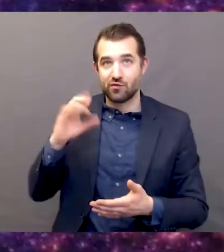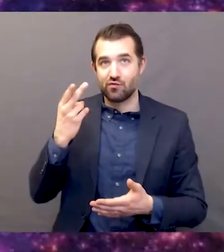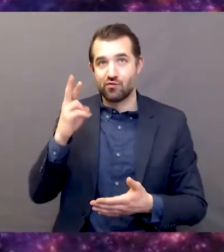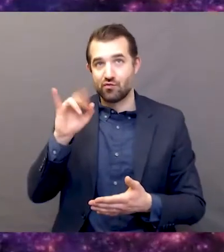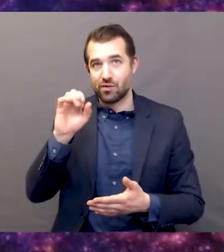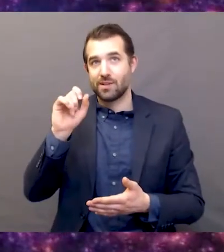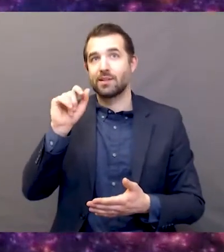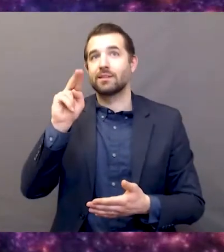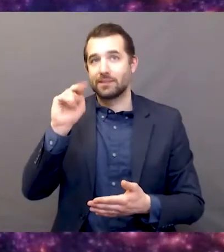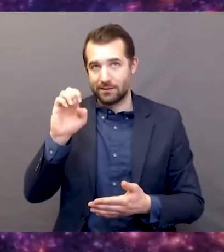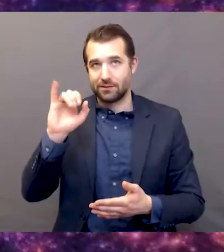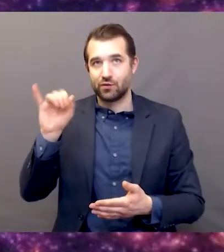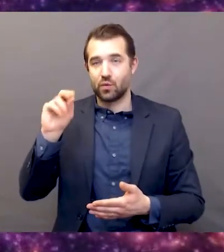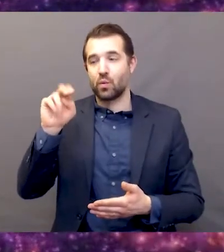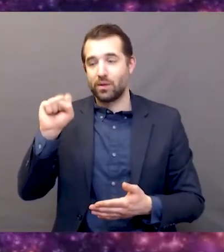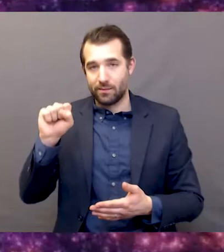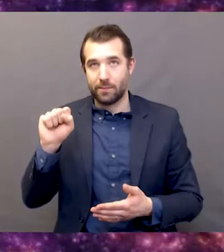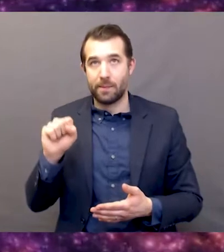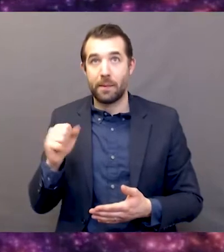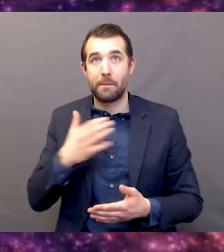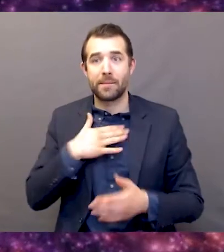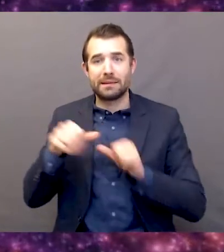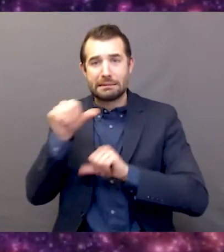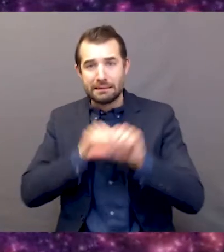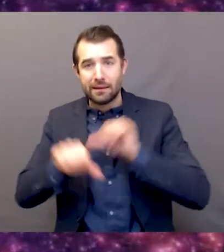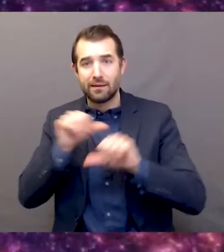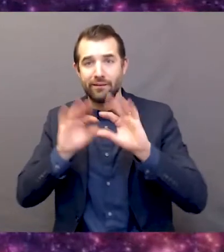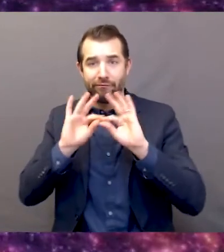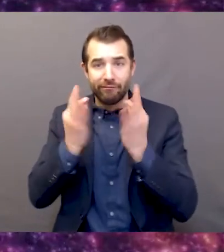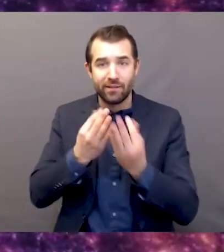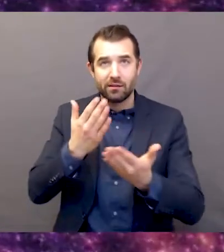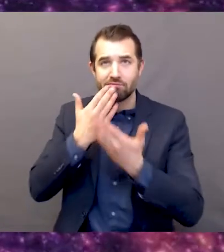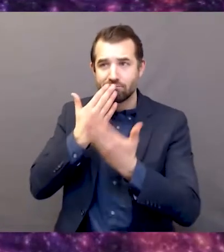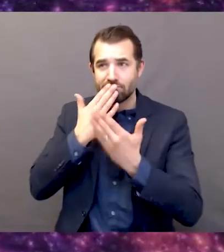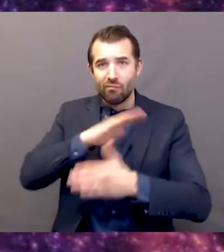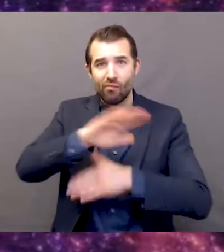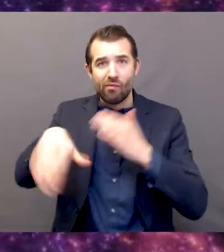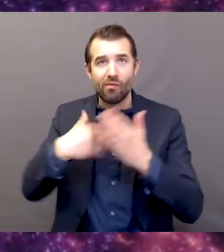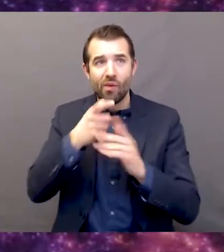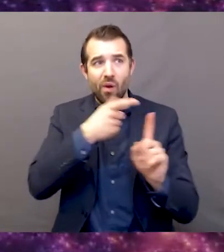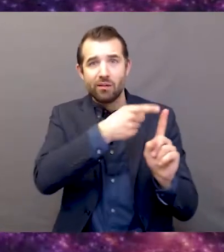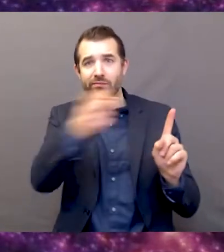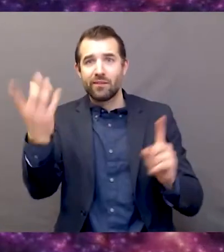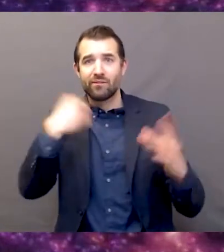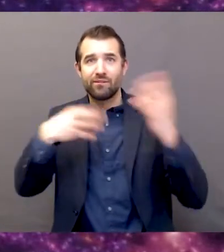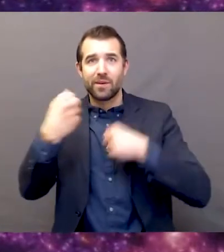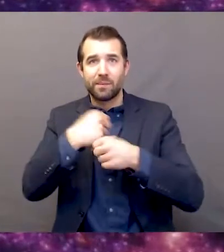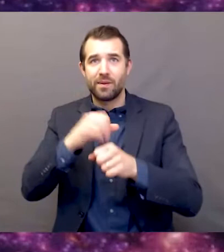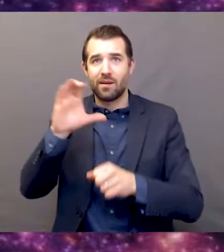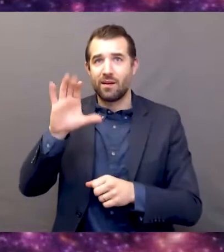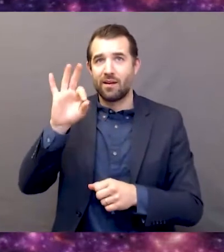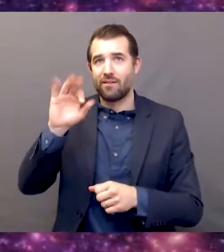just my scientific family, which has been a big one. I want to thank everyone who's contributed to making CFA